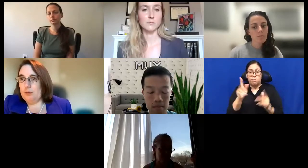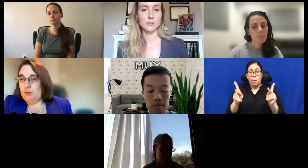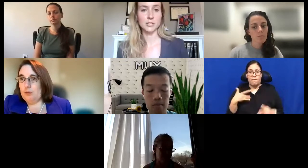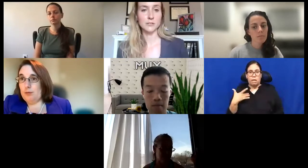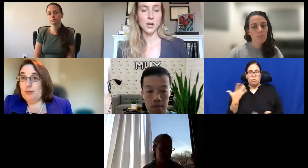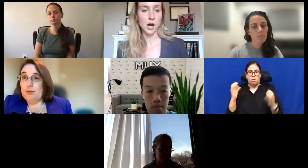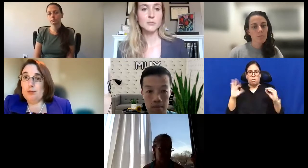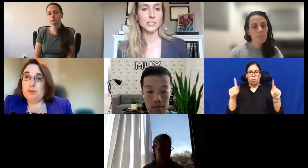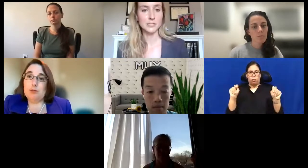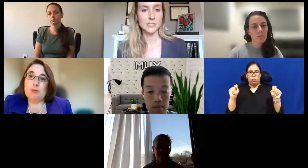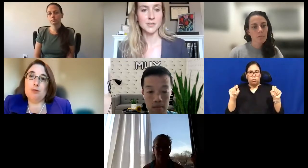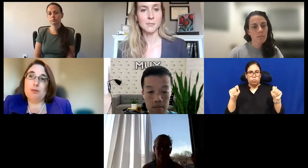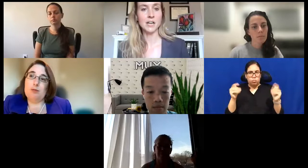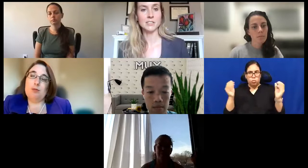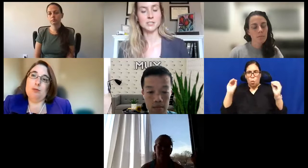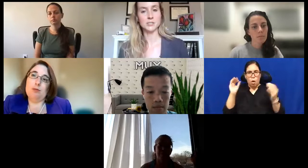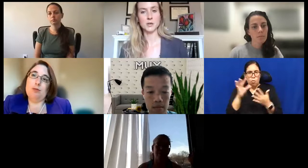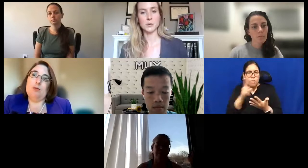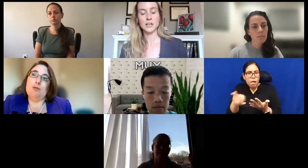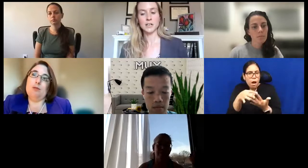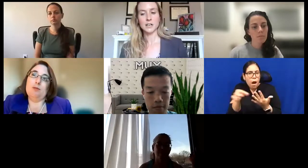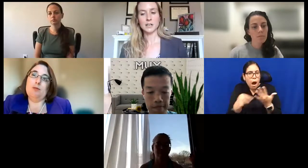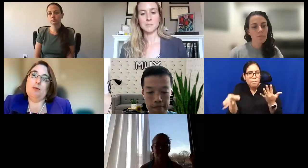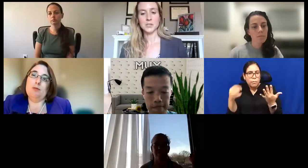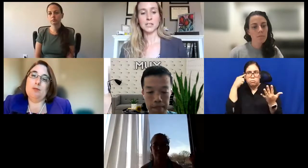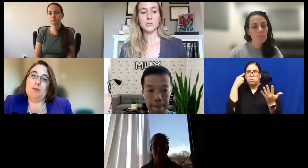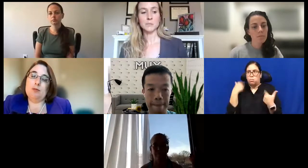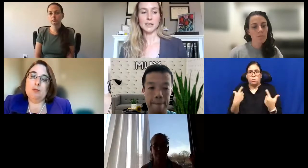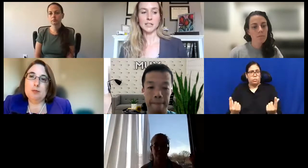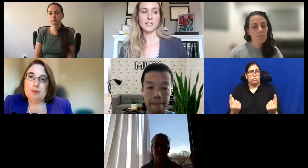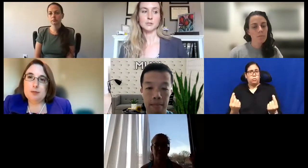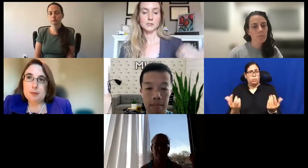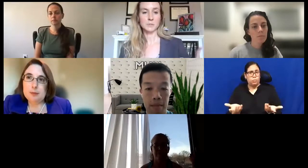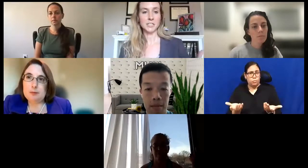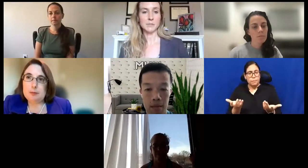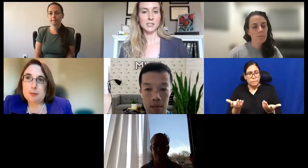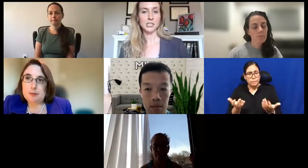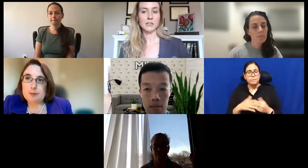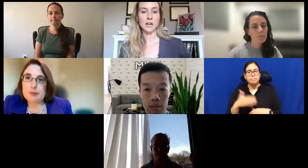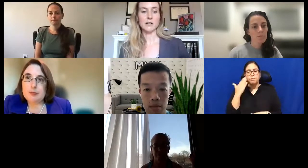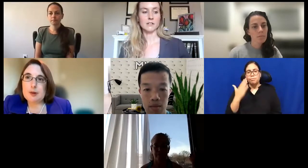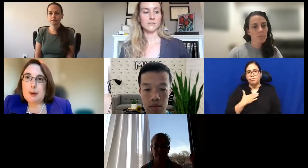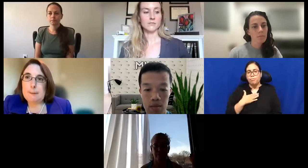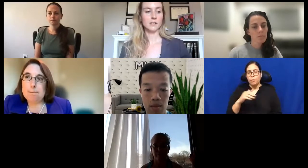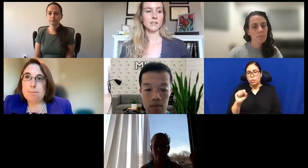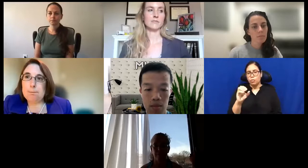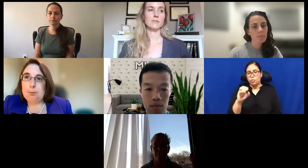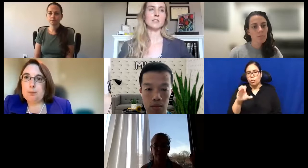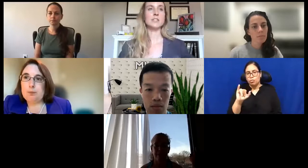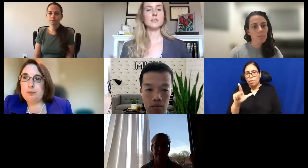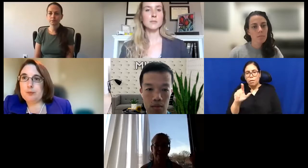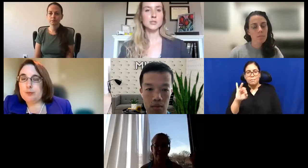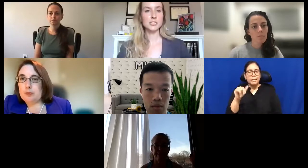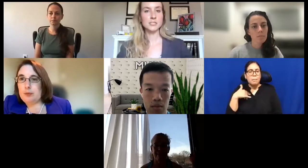without real options in their minds. And so, I know on my social media, I share a lot of kind